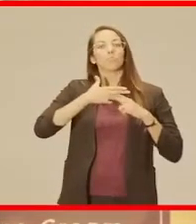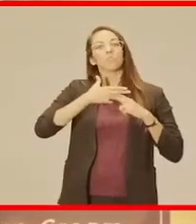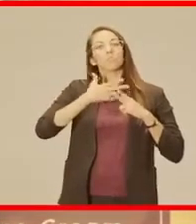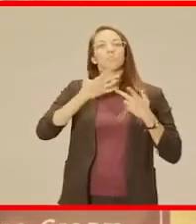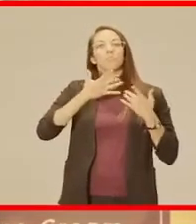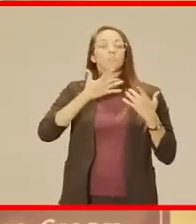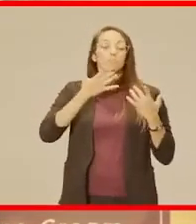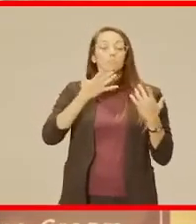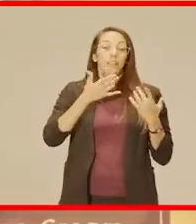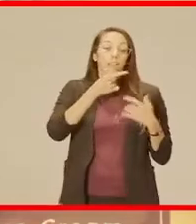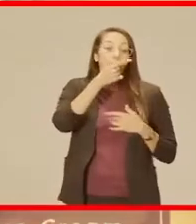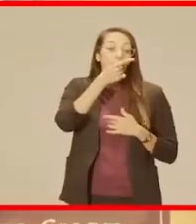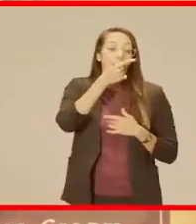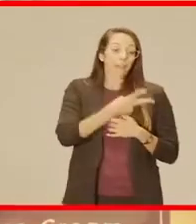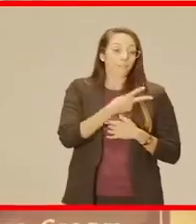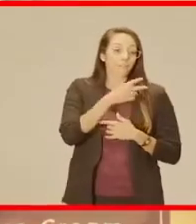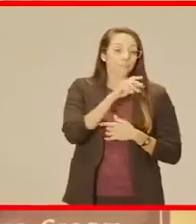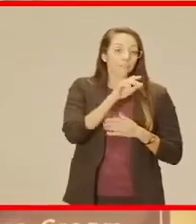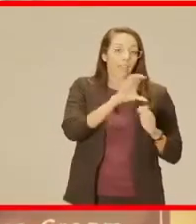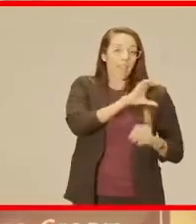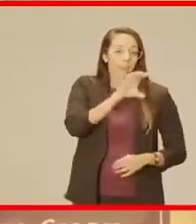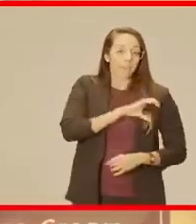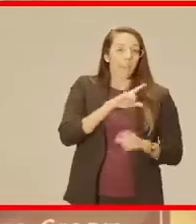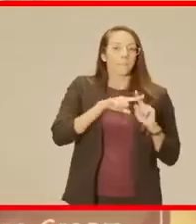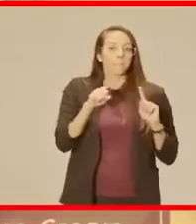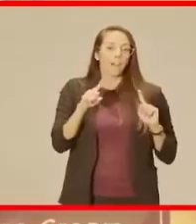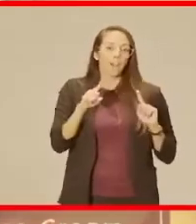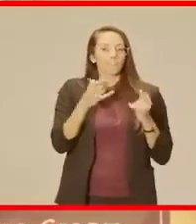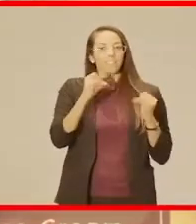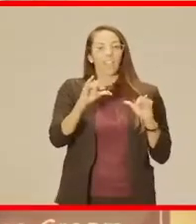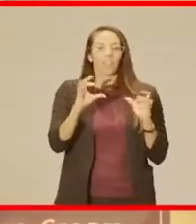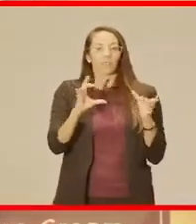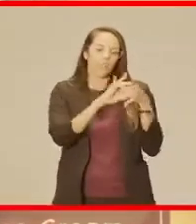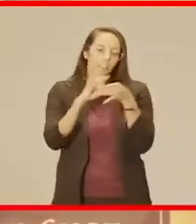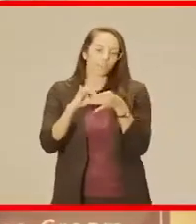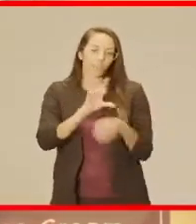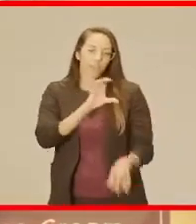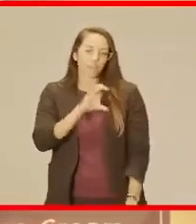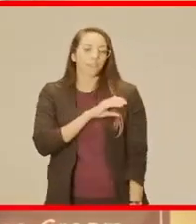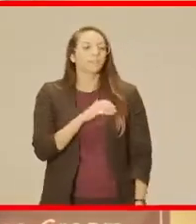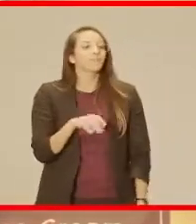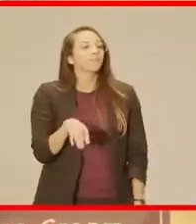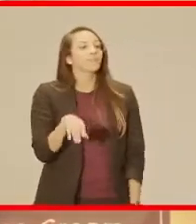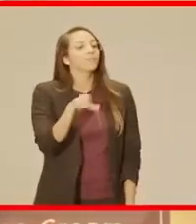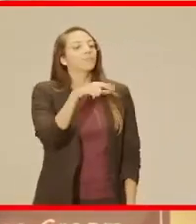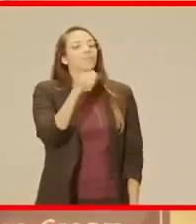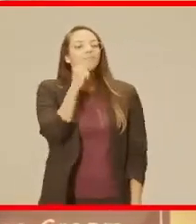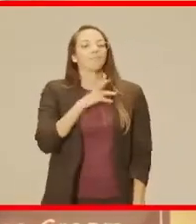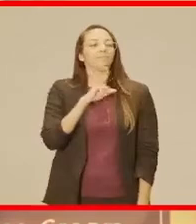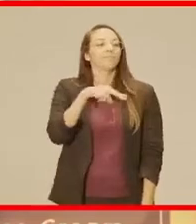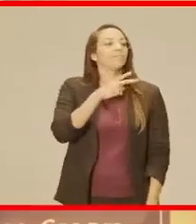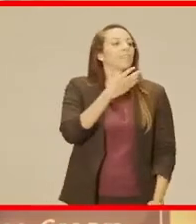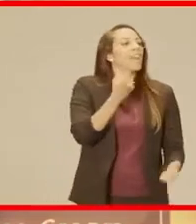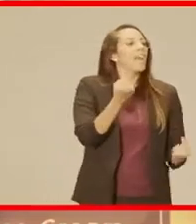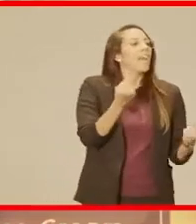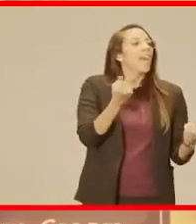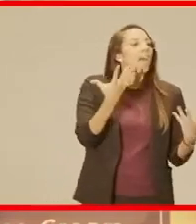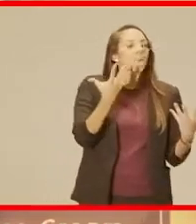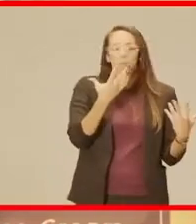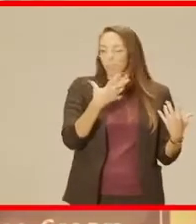half anime, but anime related, Miraculous Ladybug. How many people like the Miraculous Ladybug show?